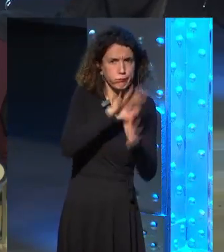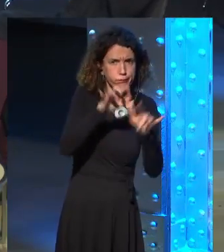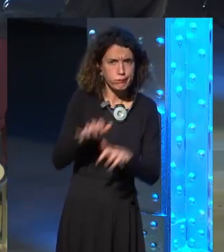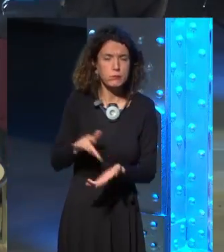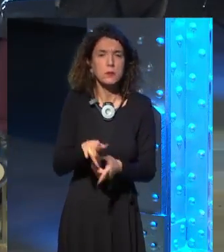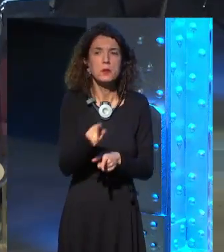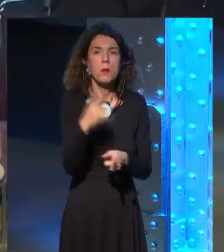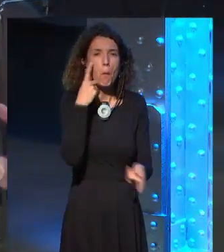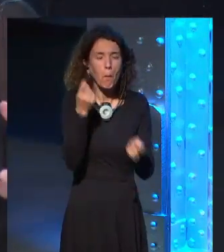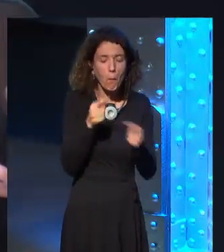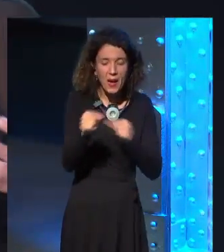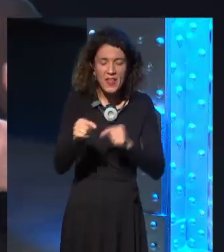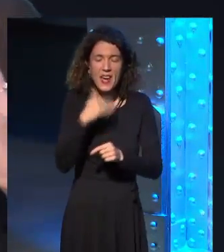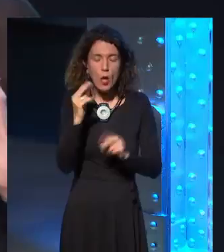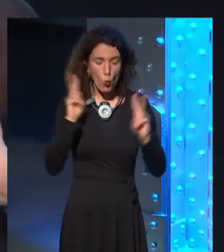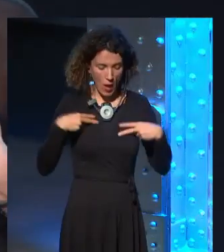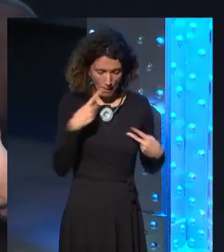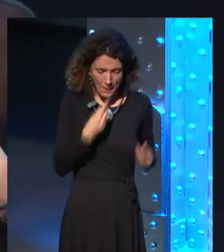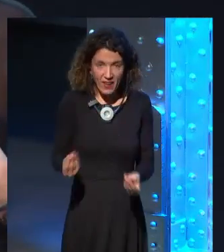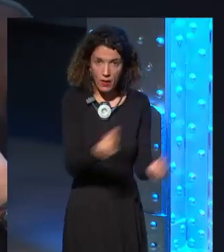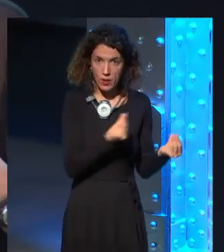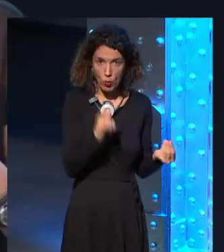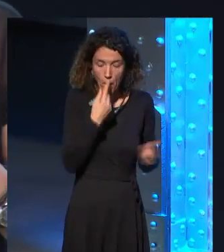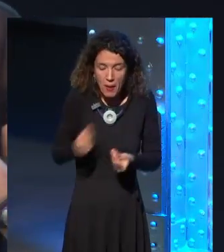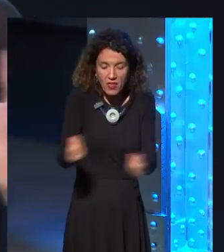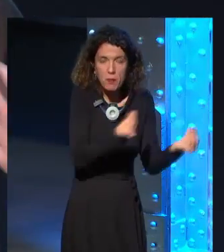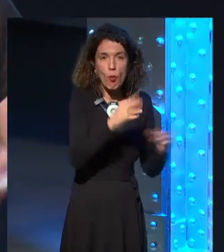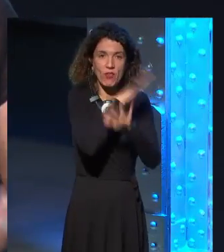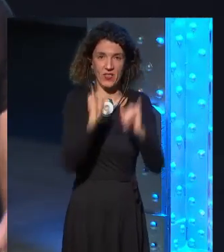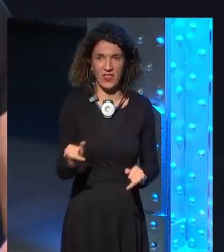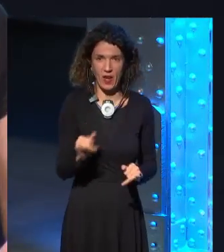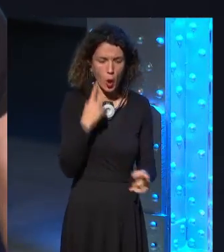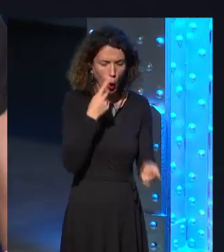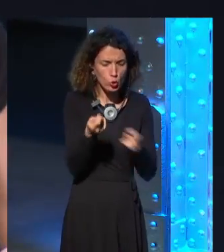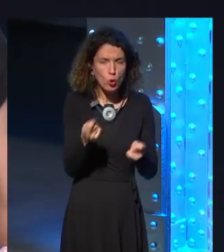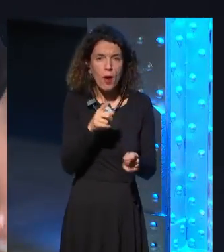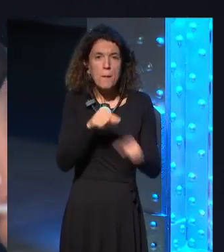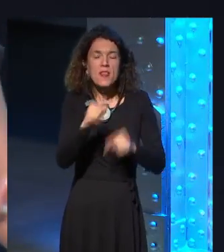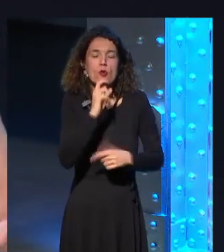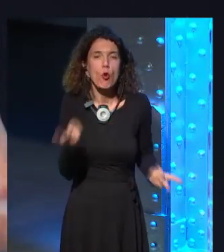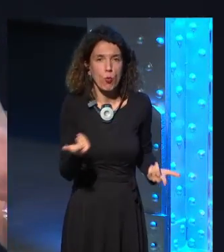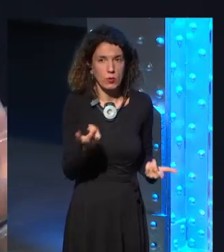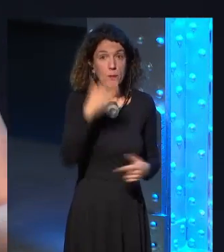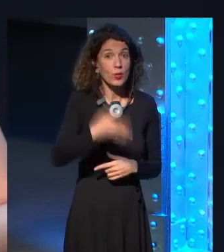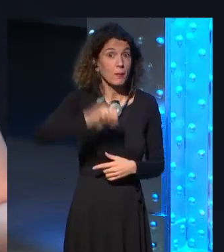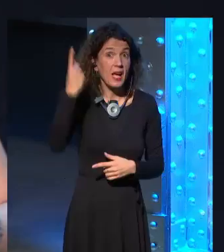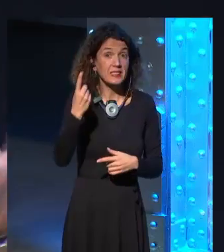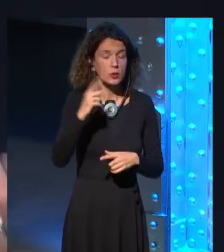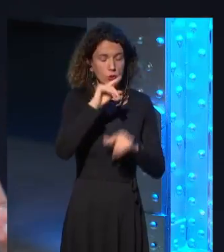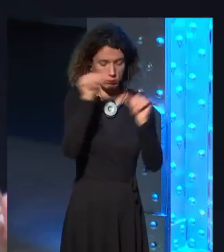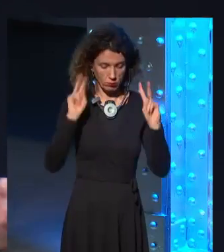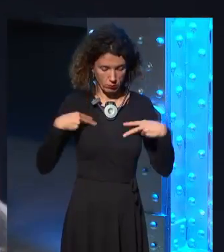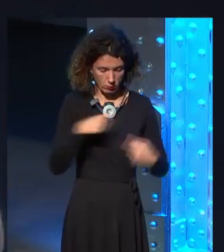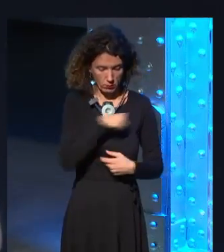skeptical people say that, how can you measure something that is just a perception, the way we perceive happiness? But at the end of the day, this is what